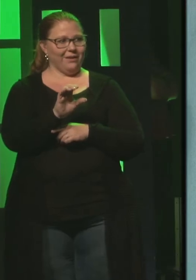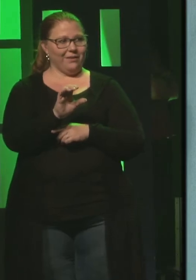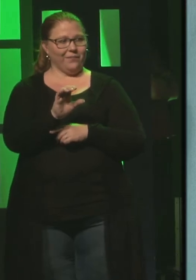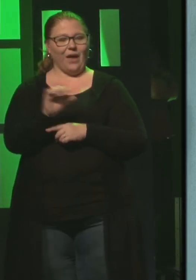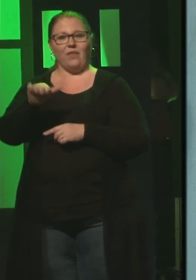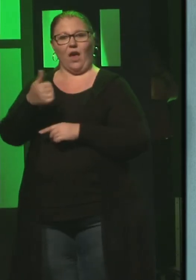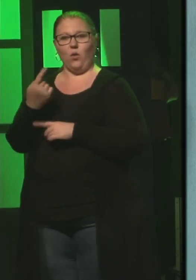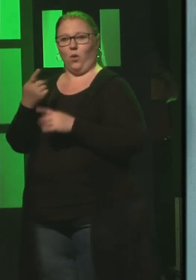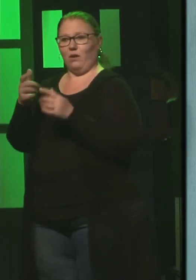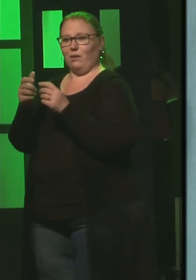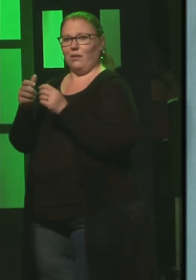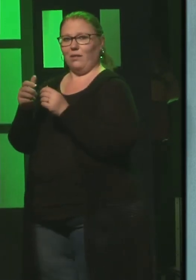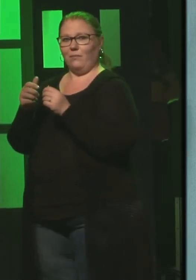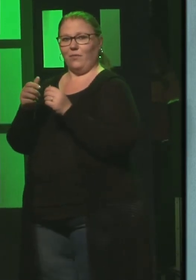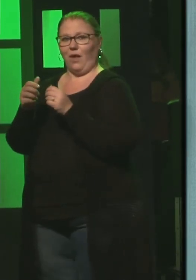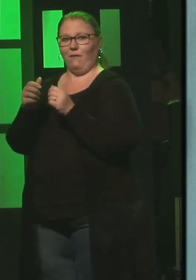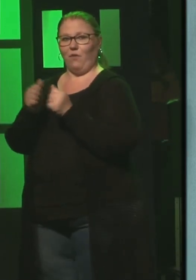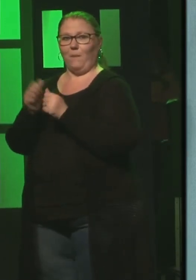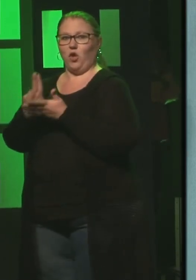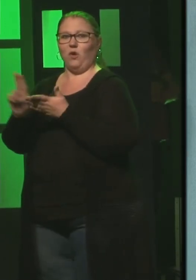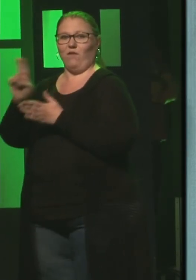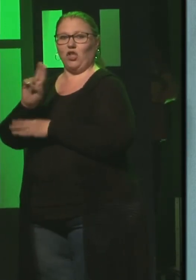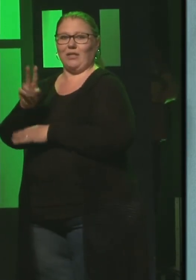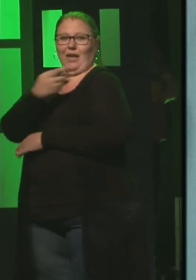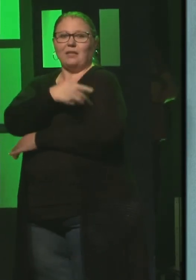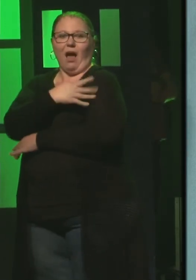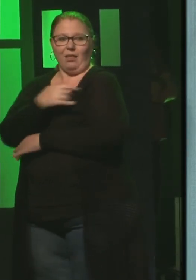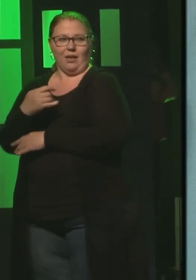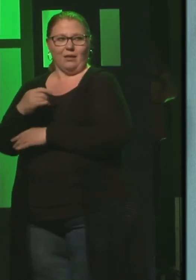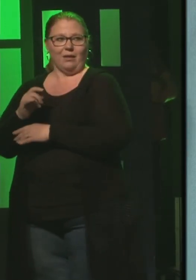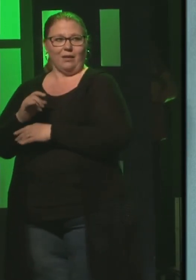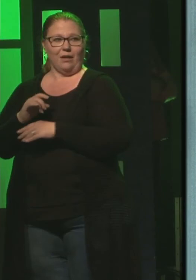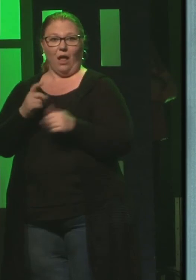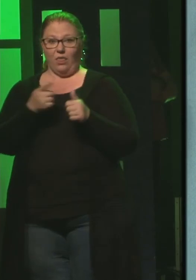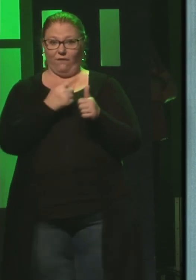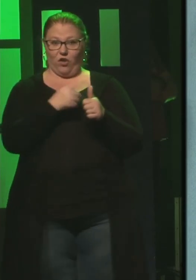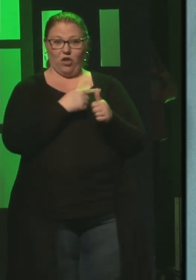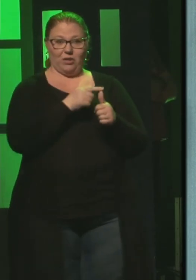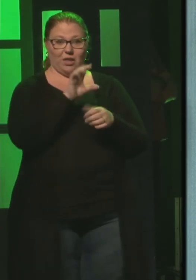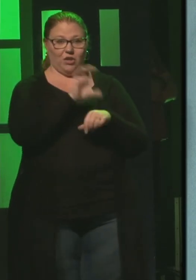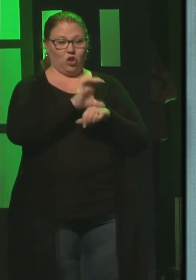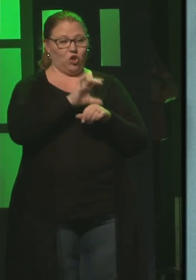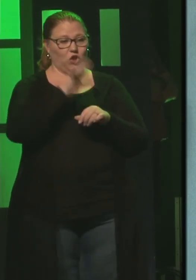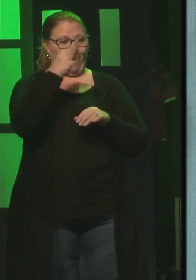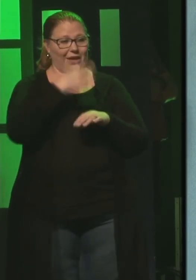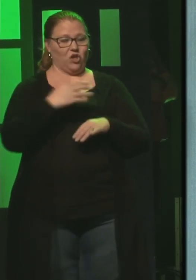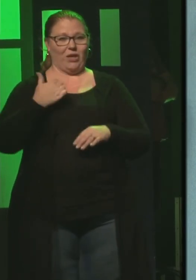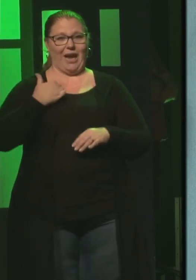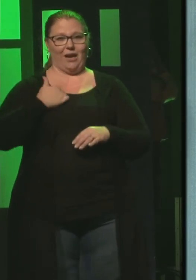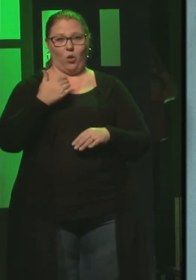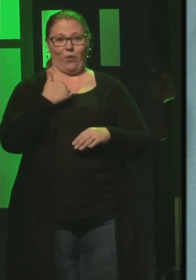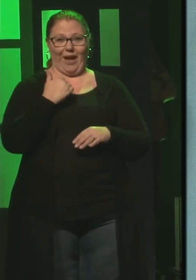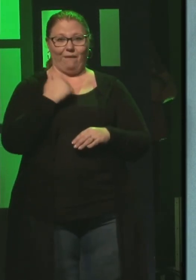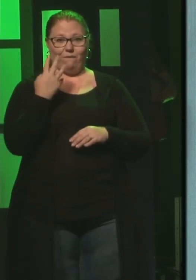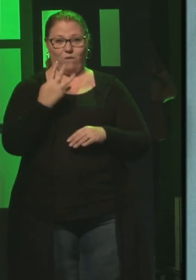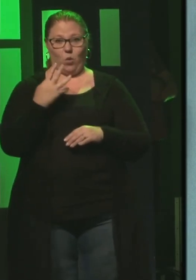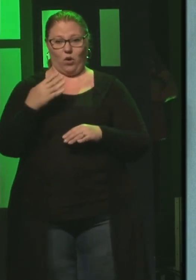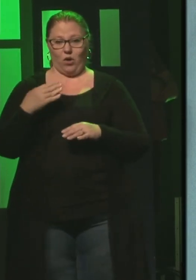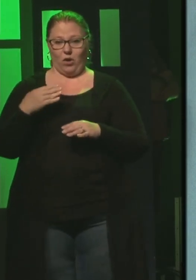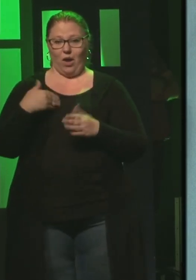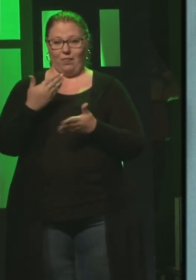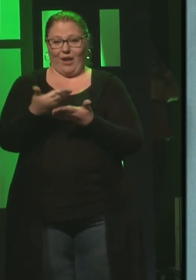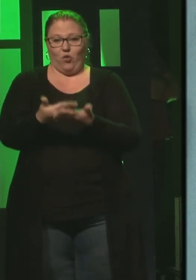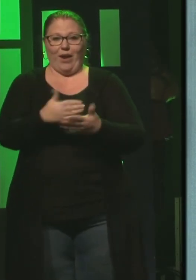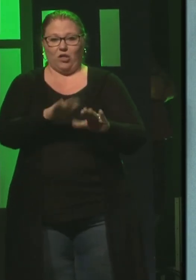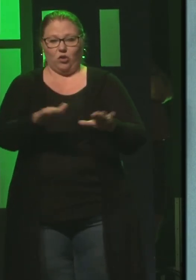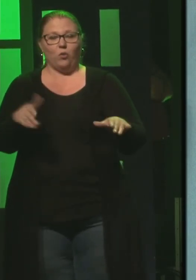other from the University of Edinburgh in Scotland. The former is a church pastor in Canada. We have 4 grandchildren. We've had